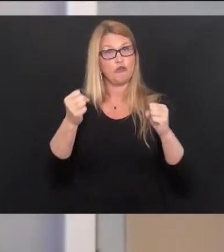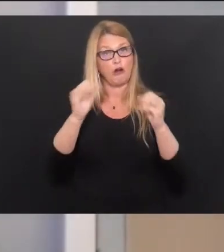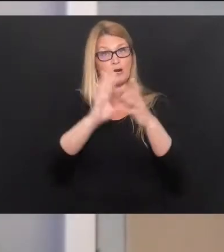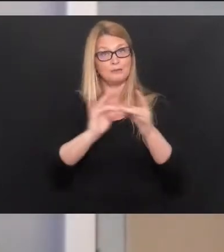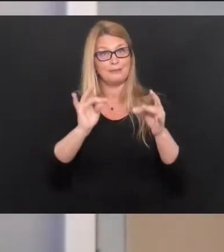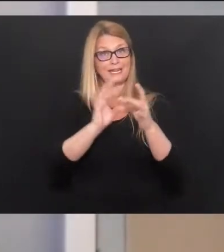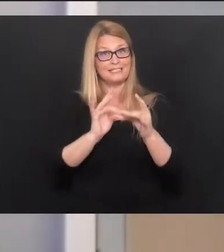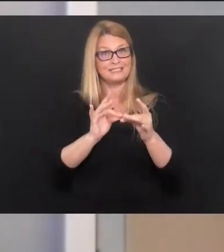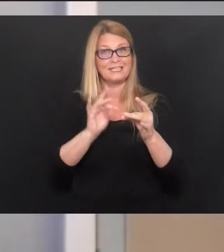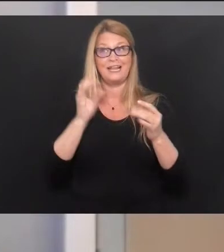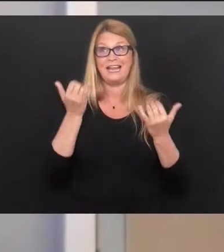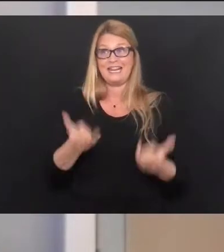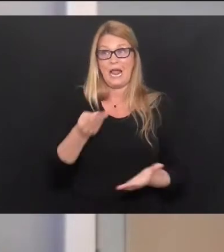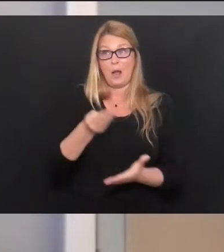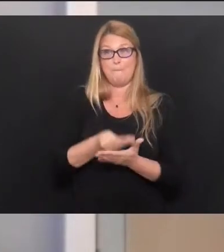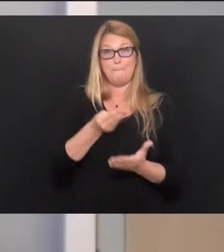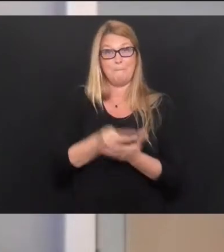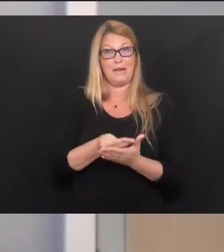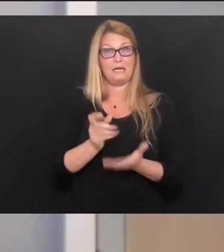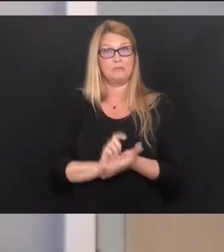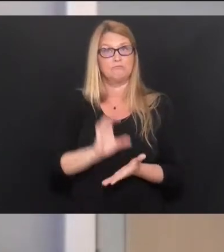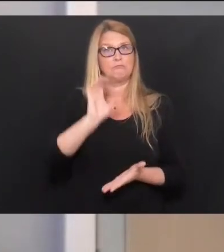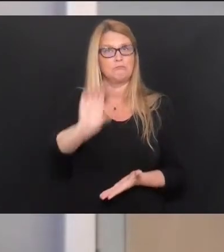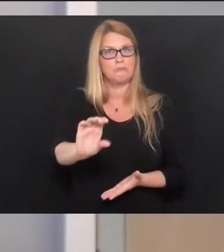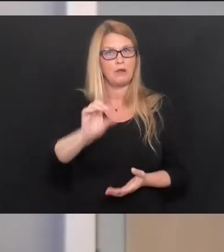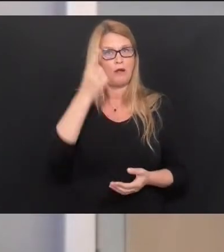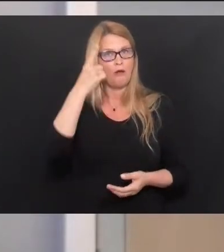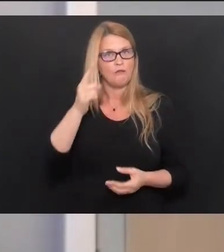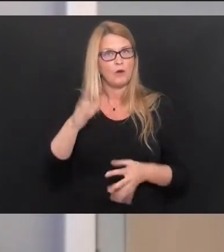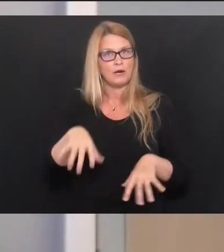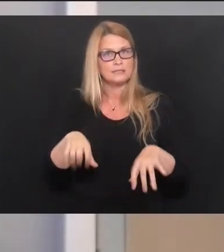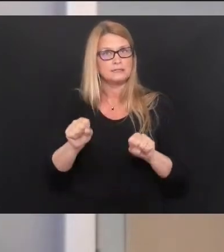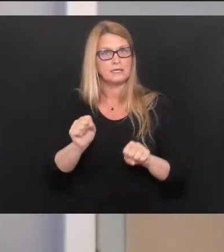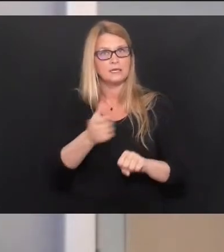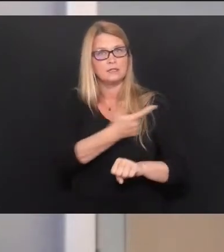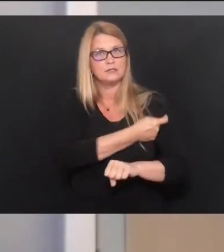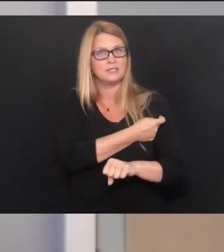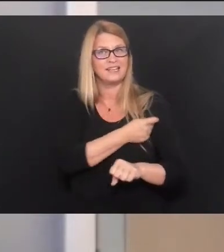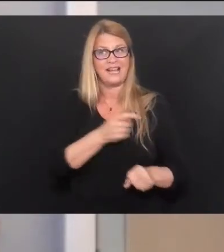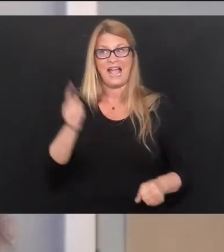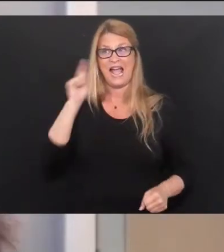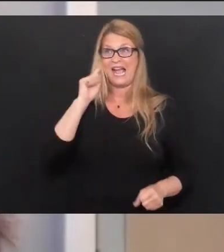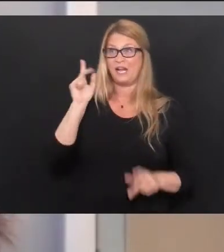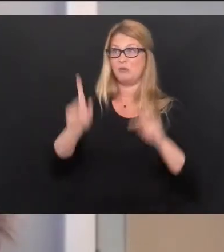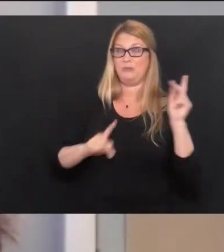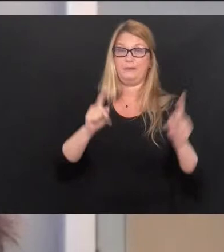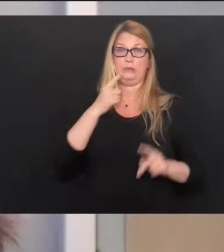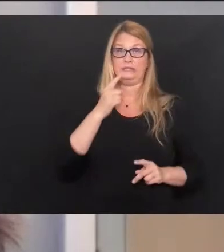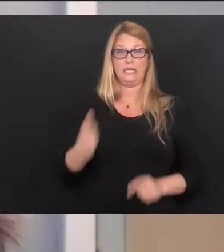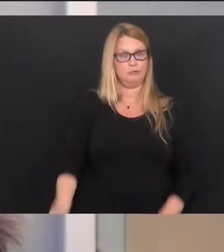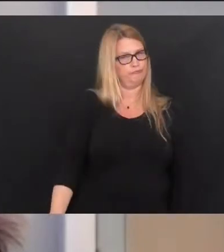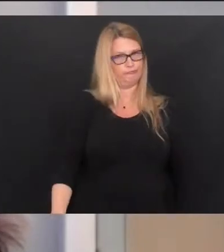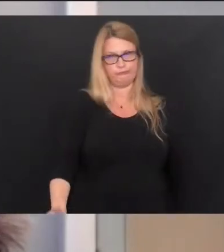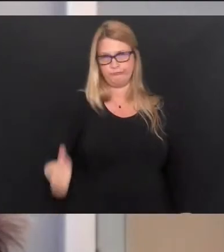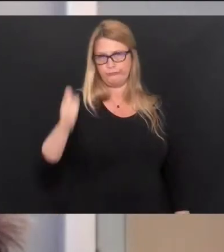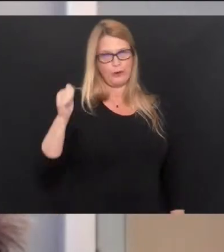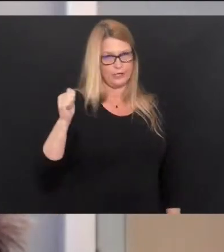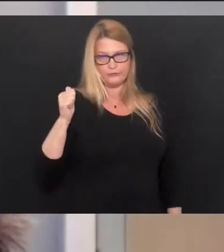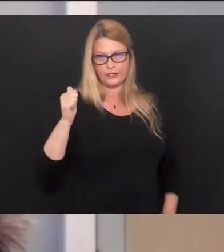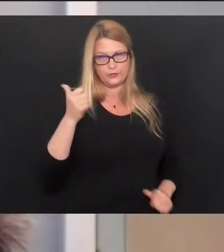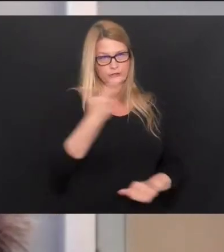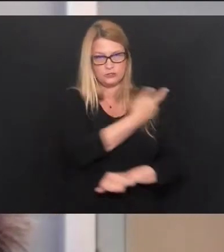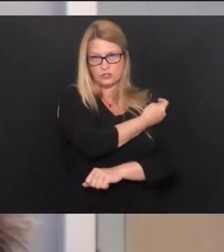even monetary rewards. But I still hear a number of individuals say absolutely flatly they are not going to take the